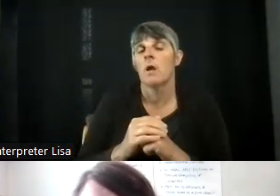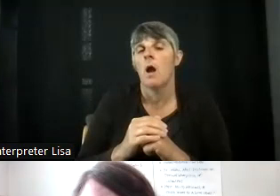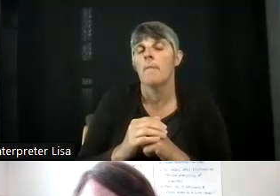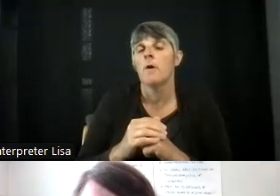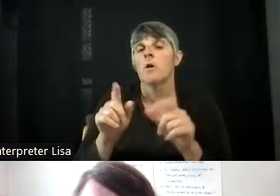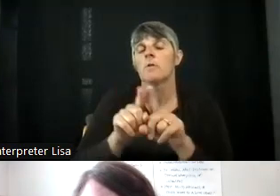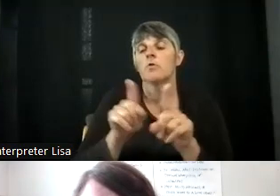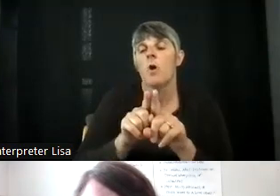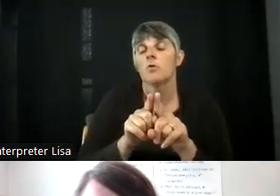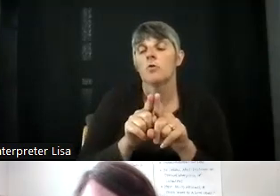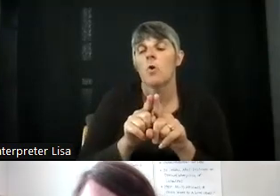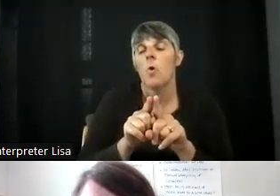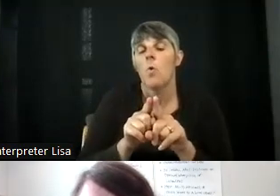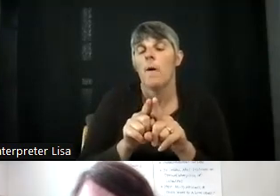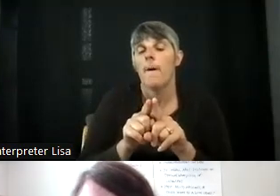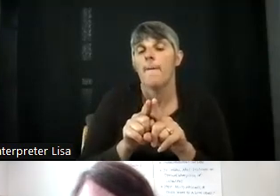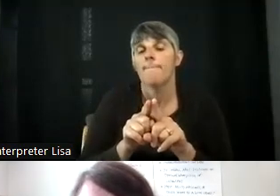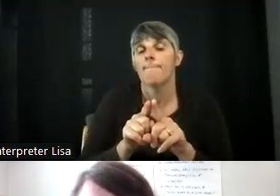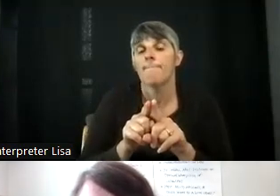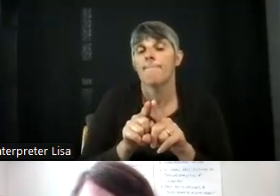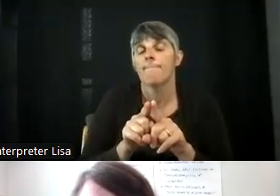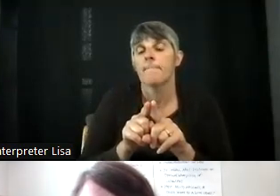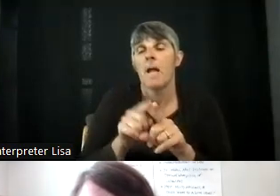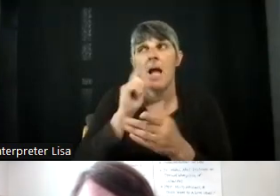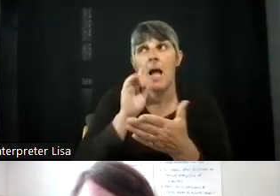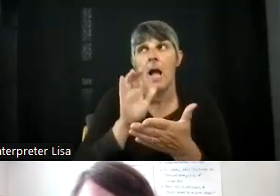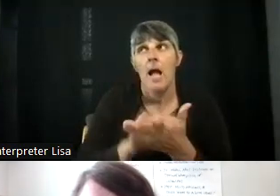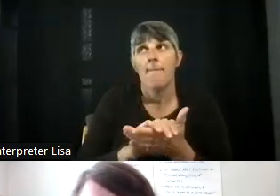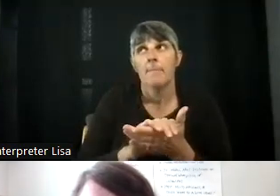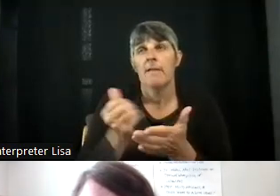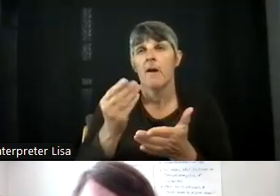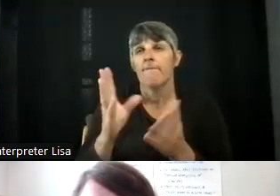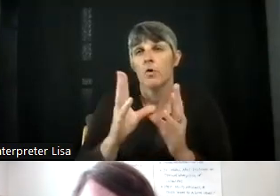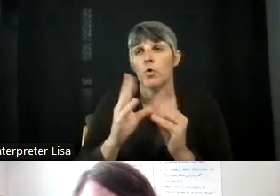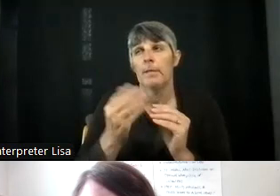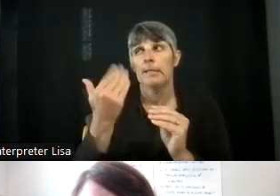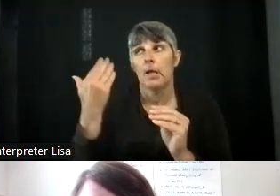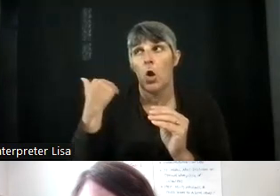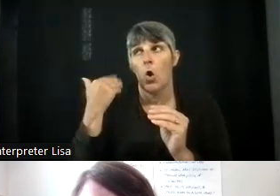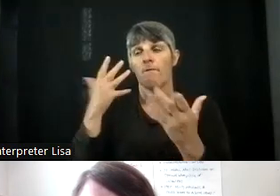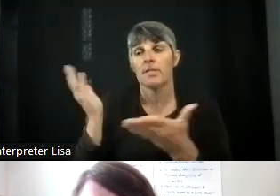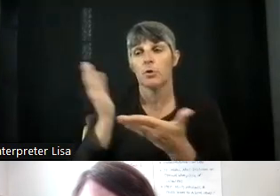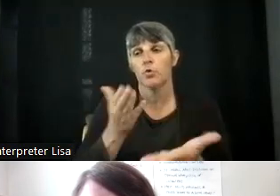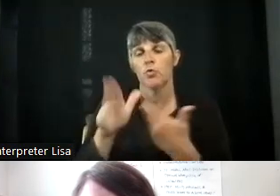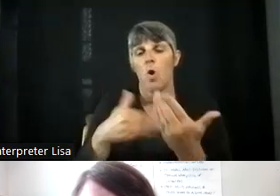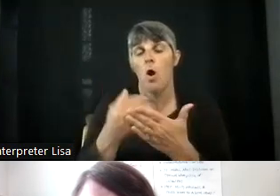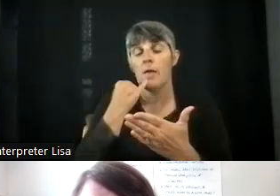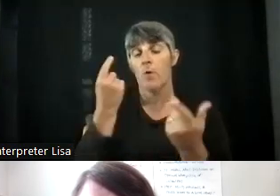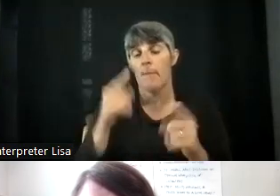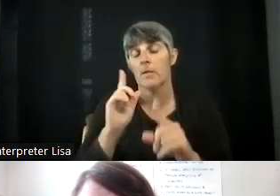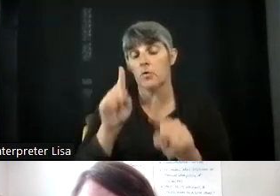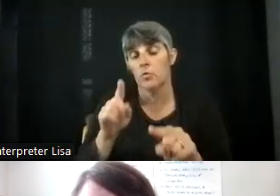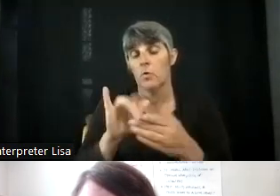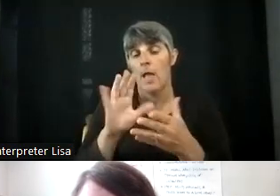There's also, I believe a few meetings ago, we introduced you all, if you happen to be at that